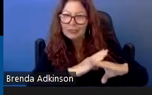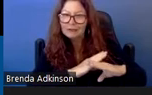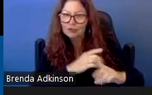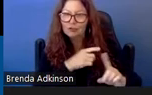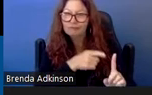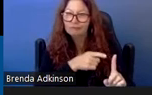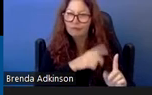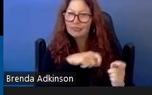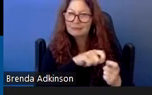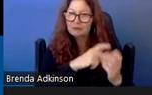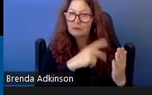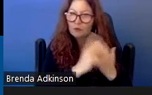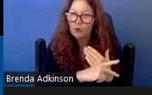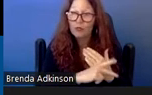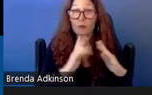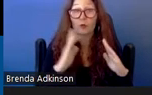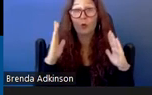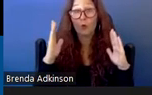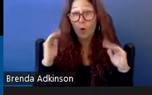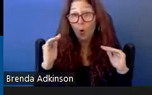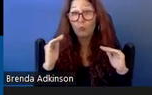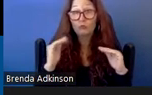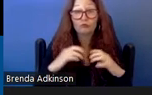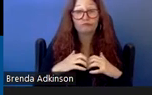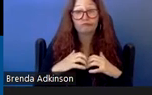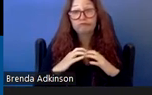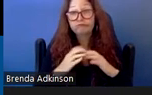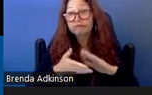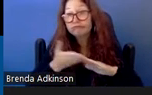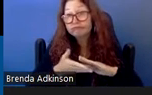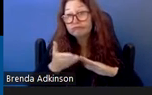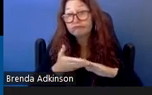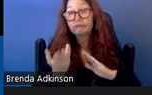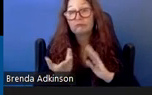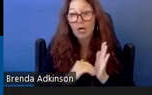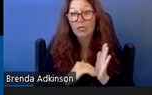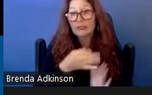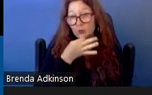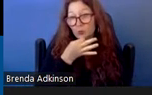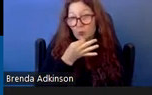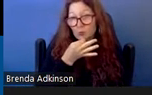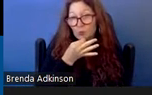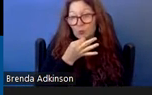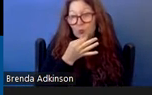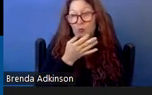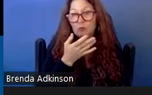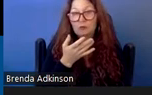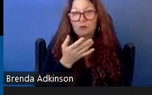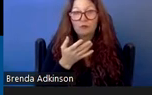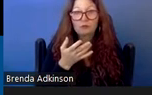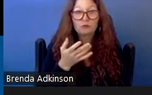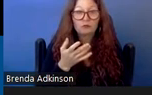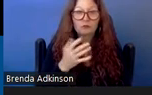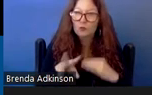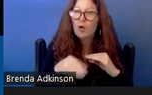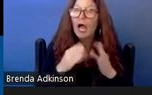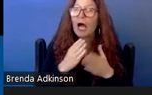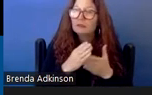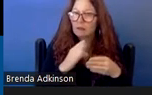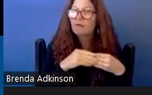And so we're hopeful to have that added soon, cleared soon, and adding some flexibilities